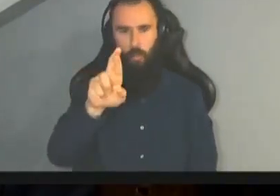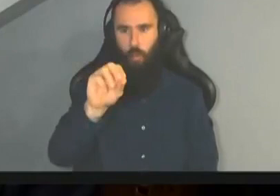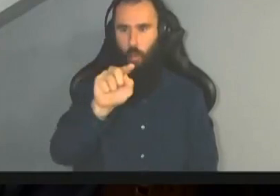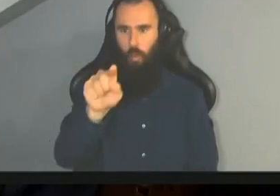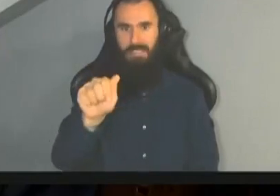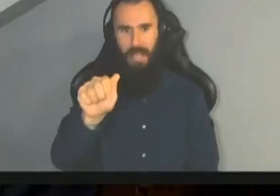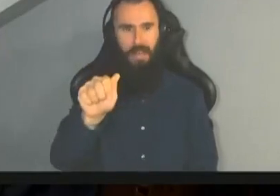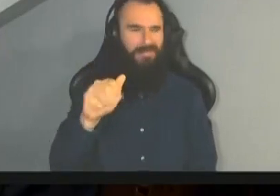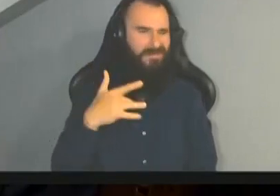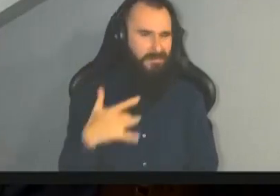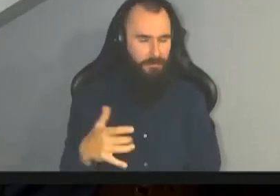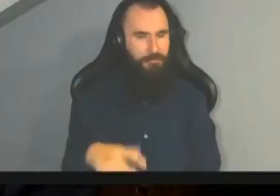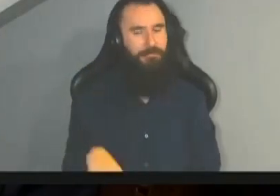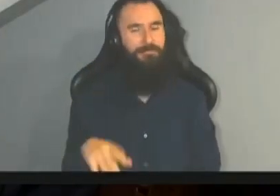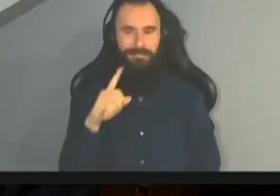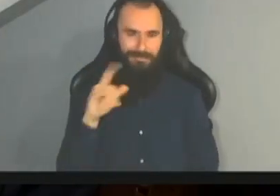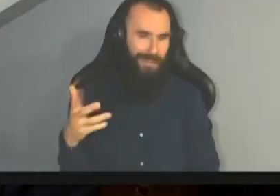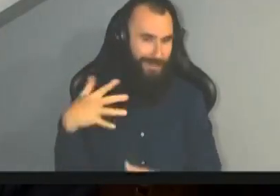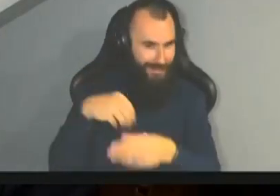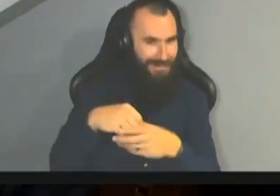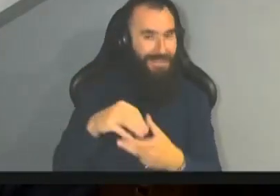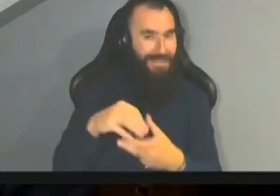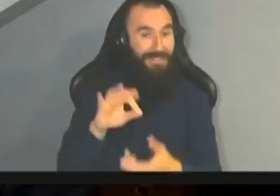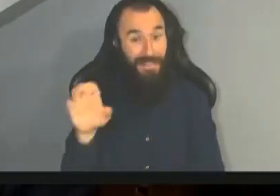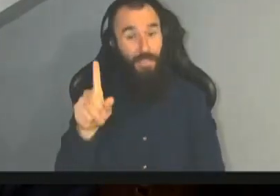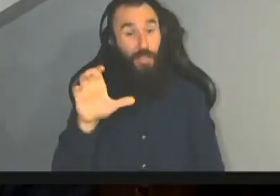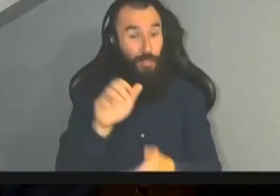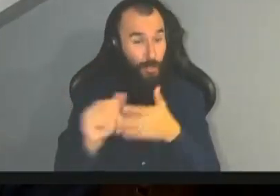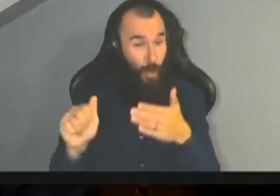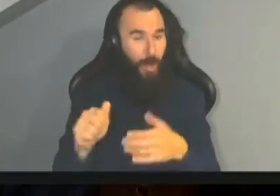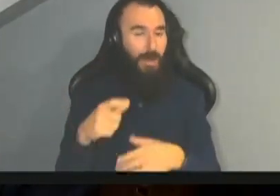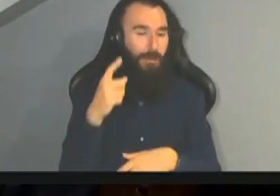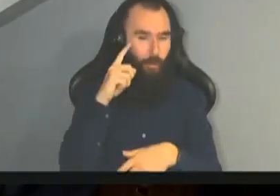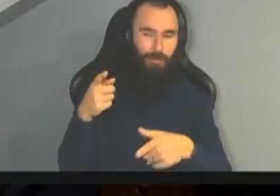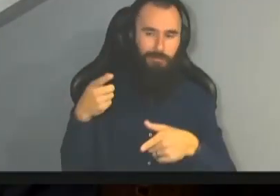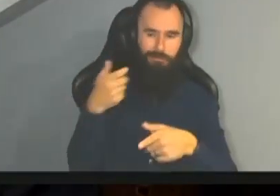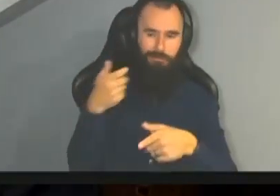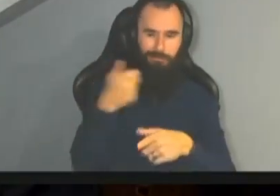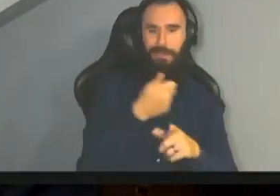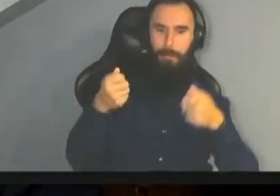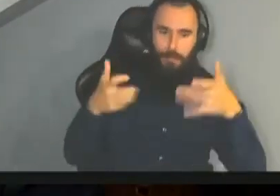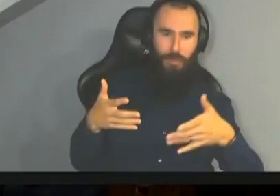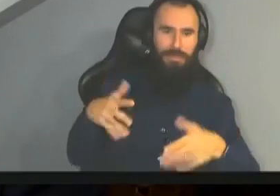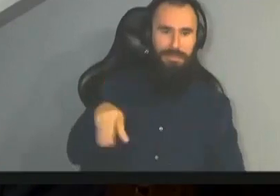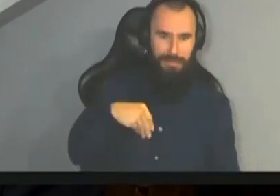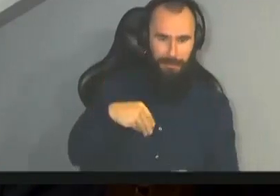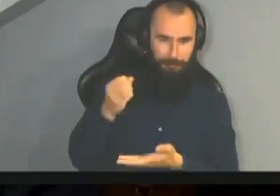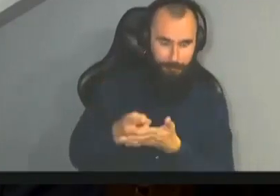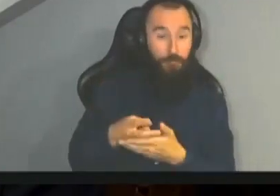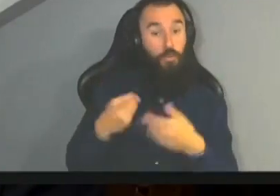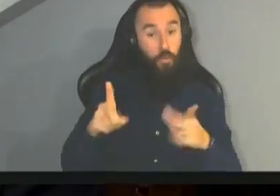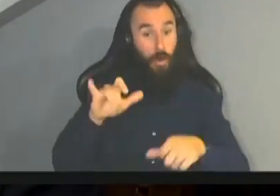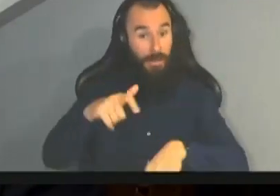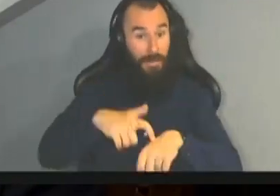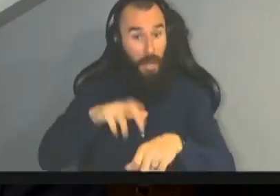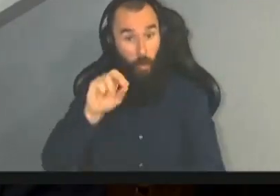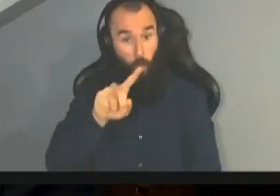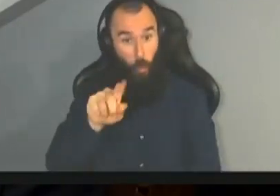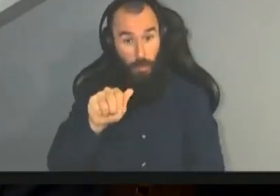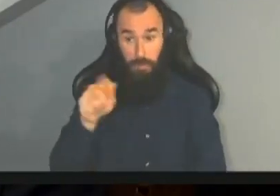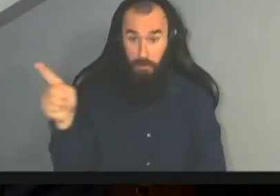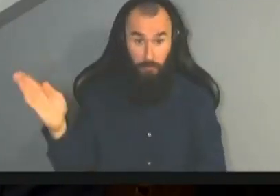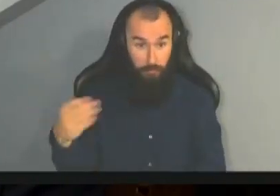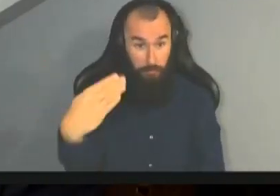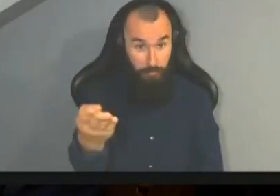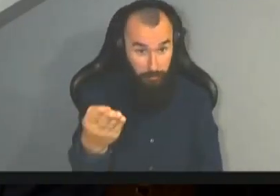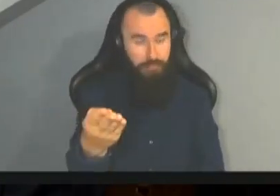And that includes an additional fee of $100 for the administrator's exception. At the time that ROSA is issued is when then